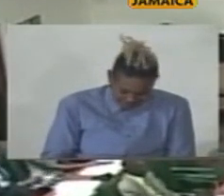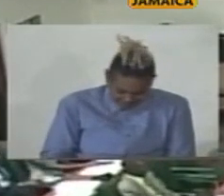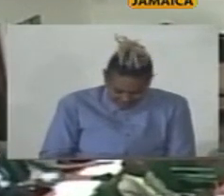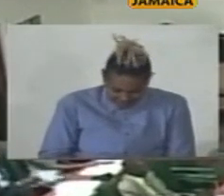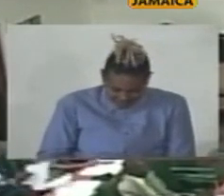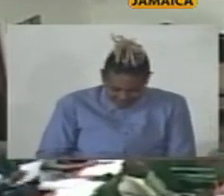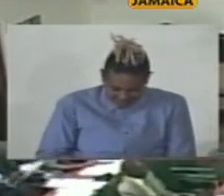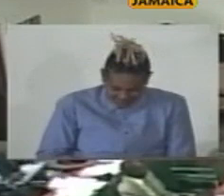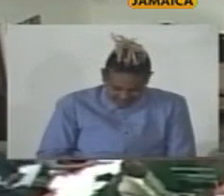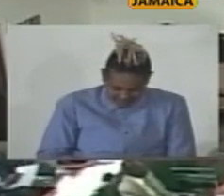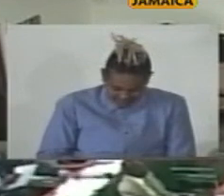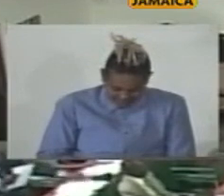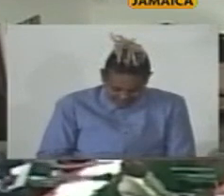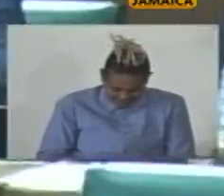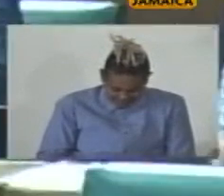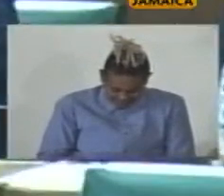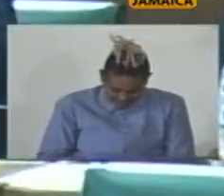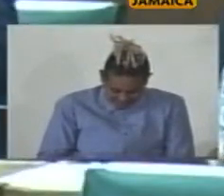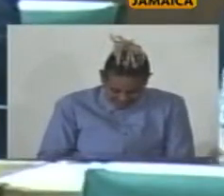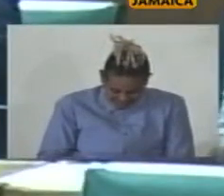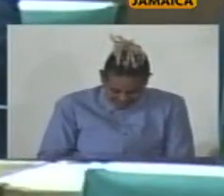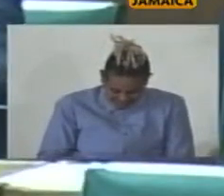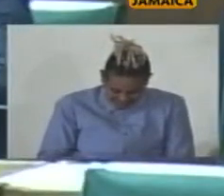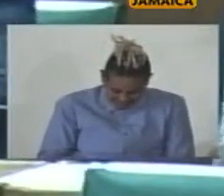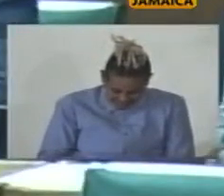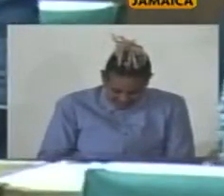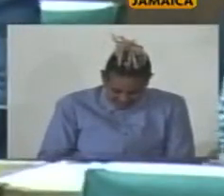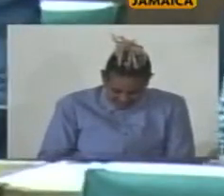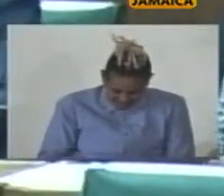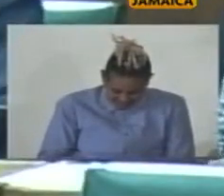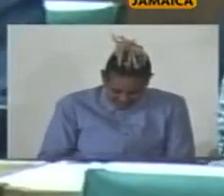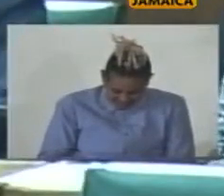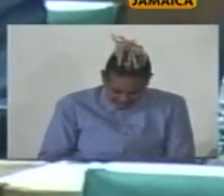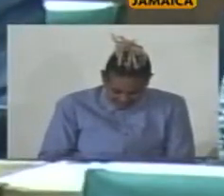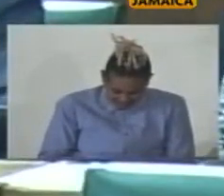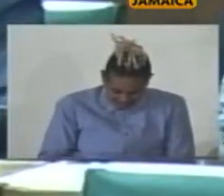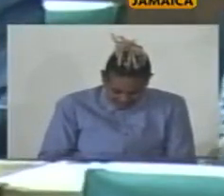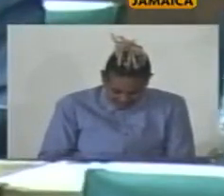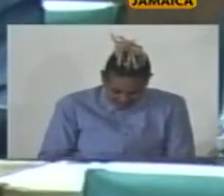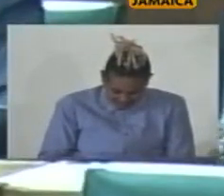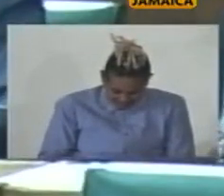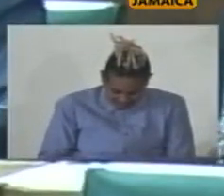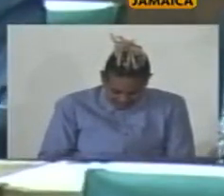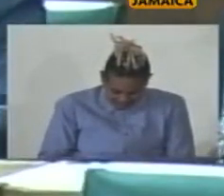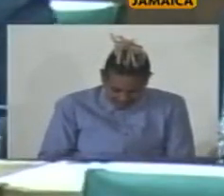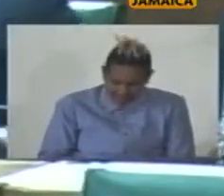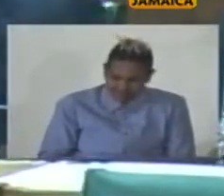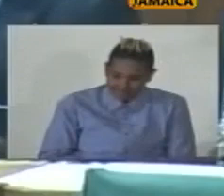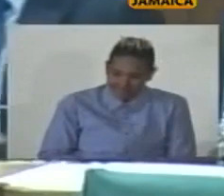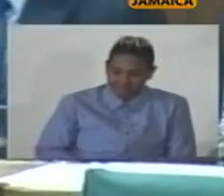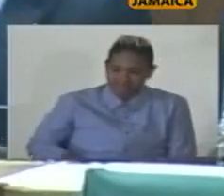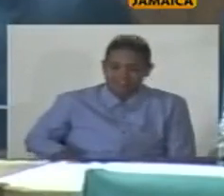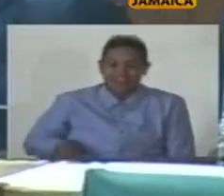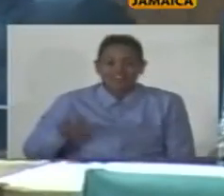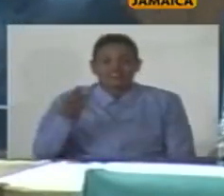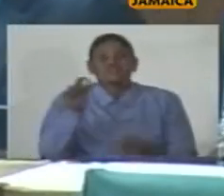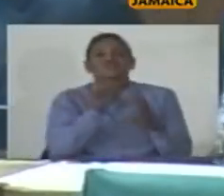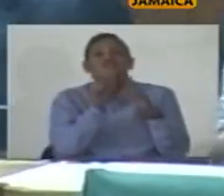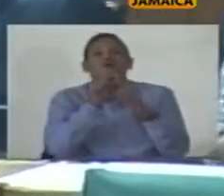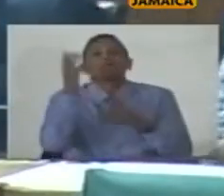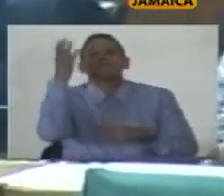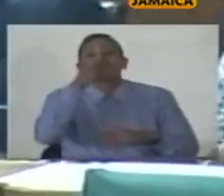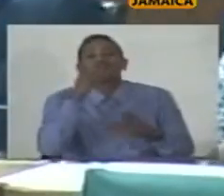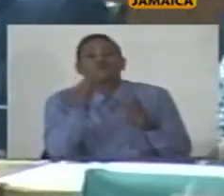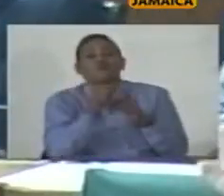Mr. Speaker, the term beautiful words alone won't help people. What she